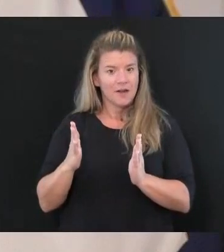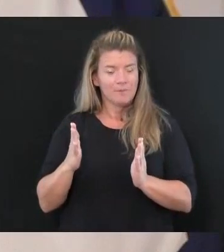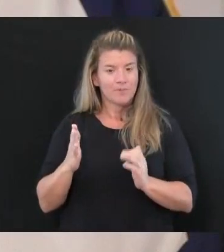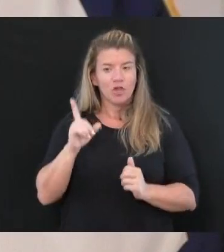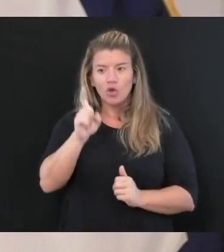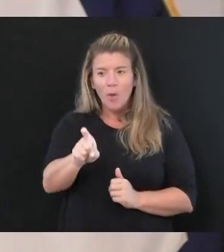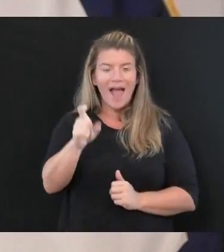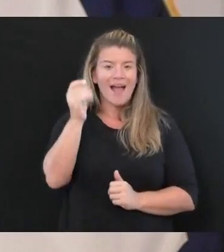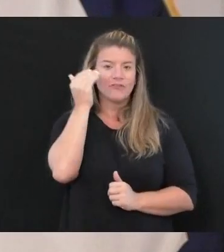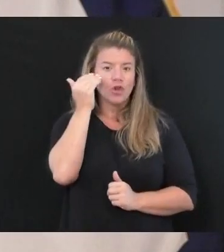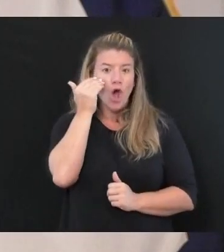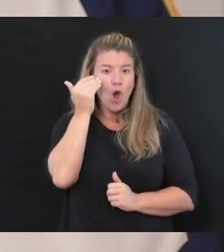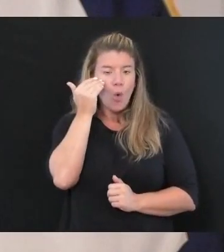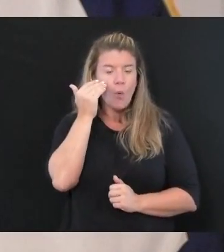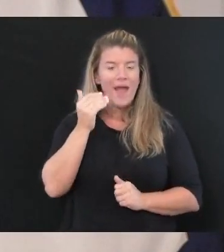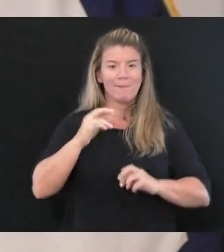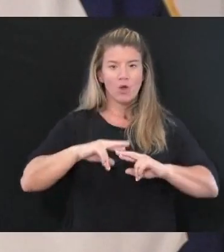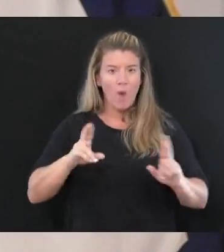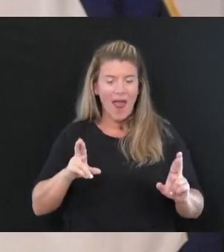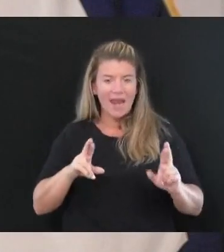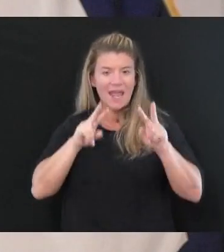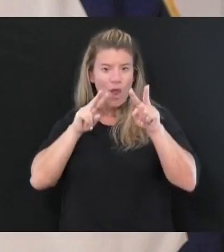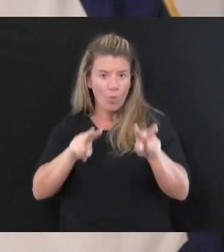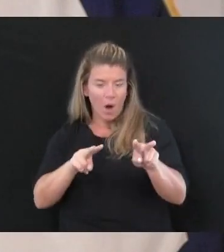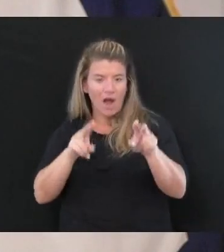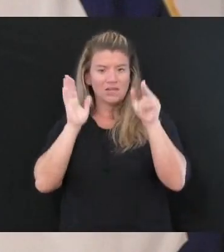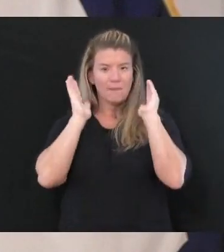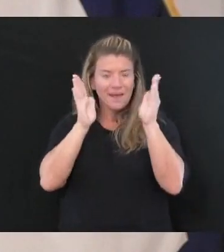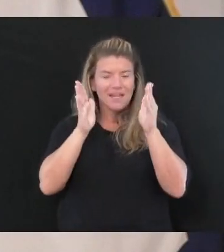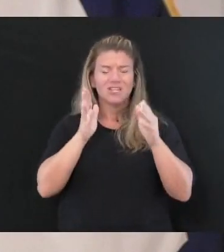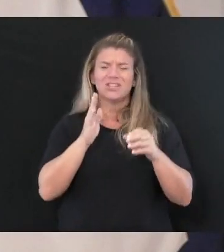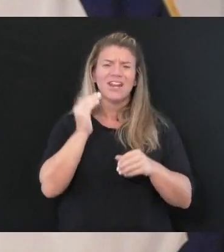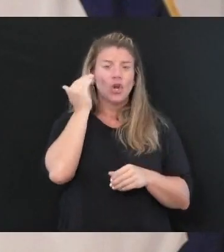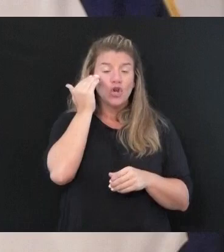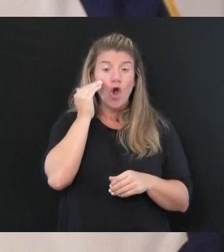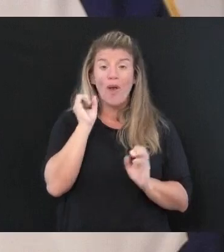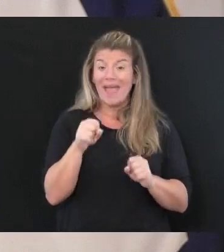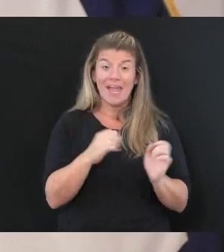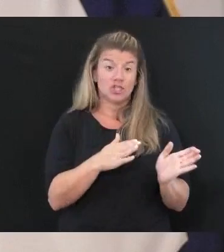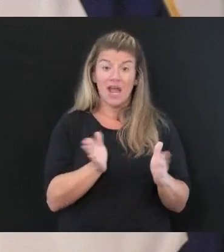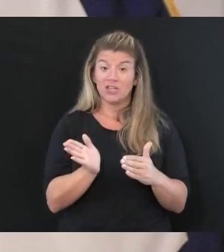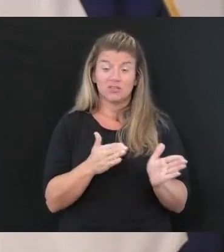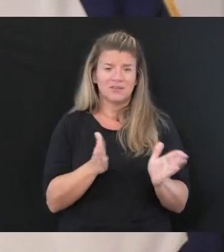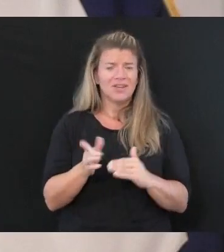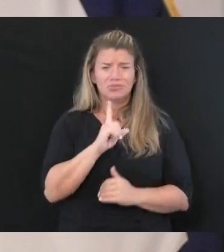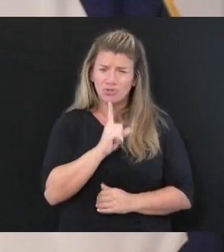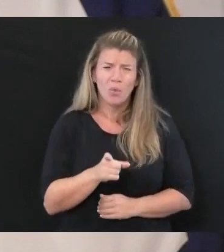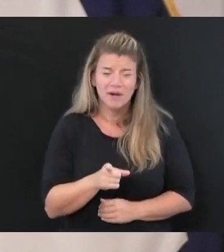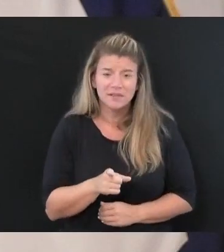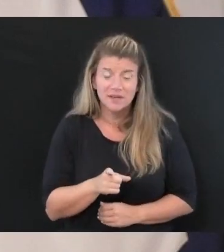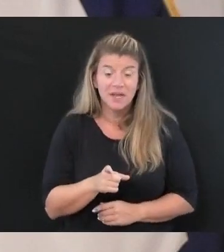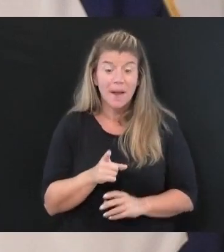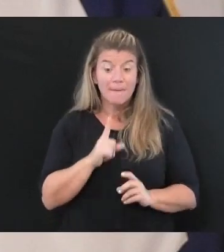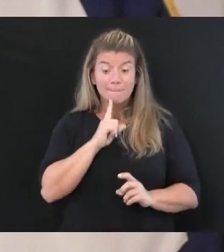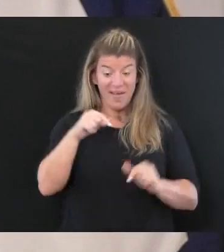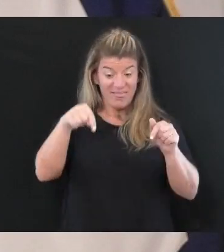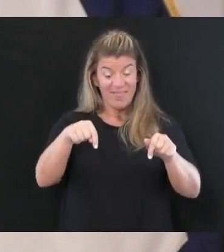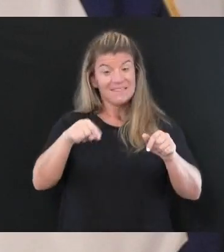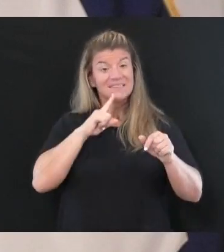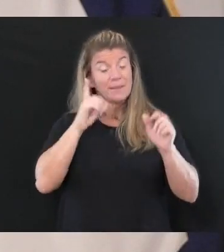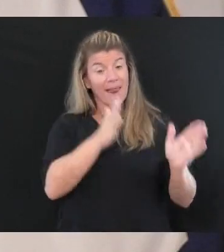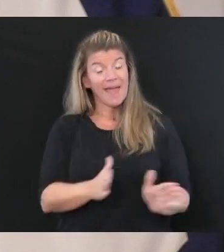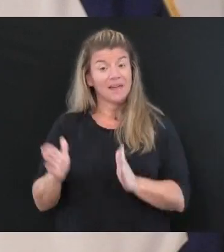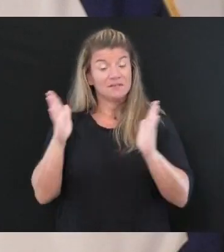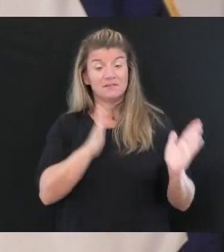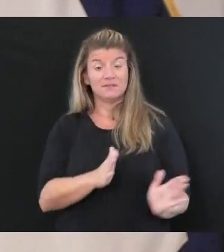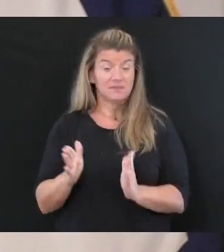we've got to be light on our feet and be willing to pivot and everything? Sure. But this is a plan like West Virginians